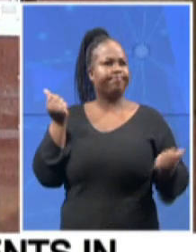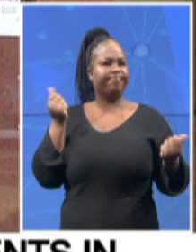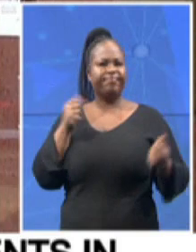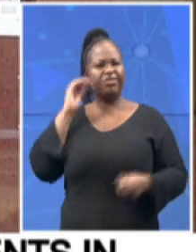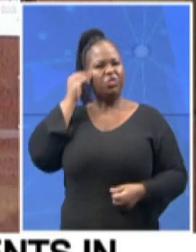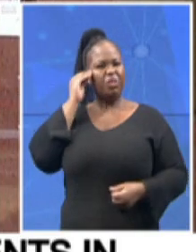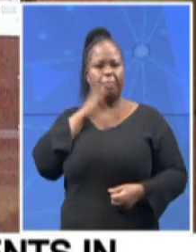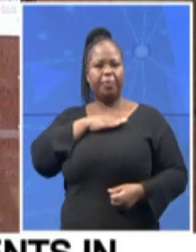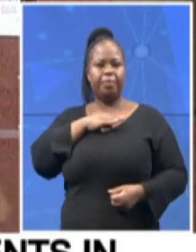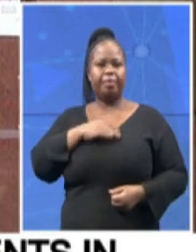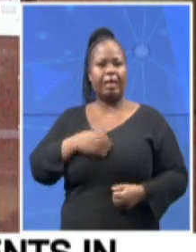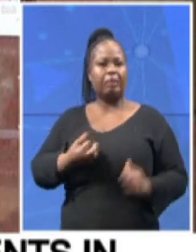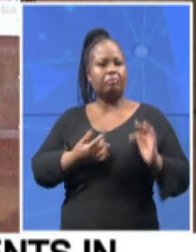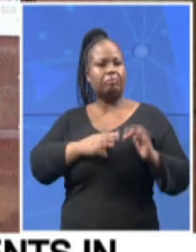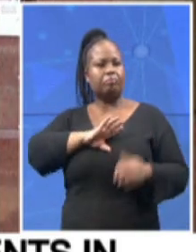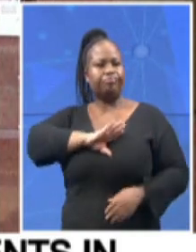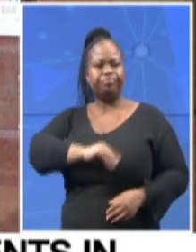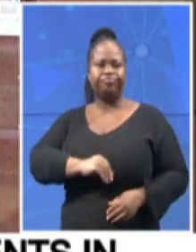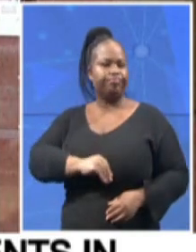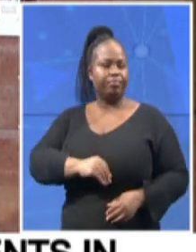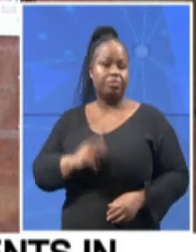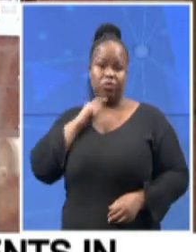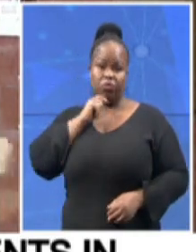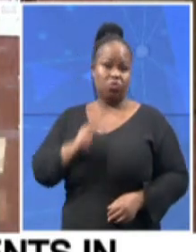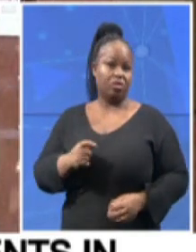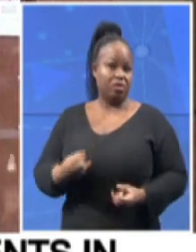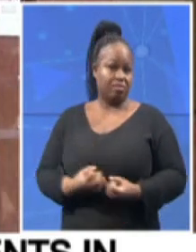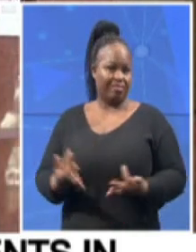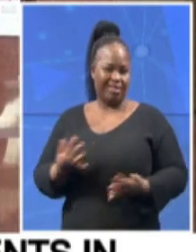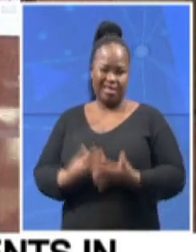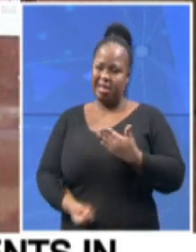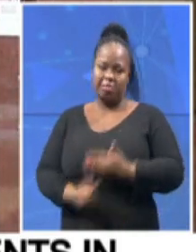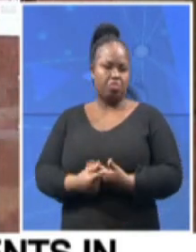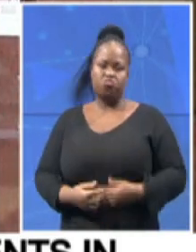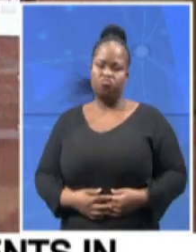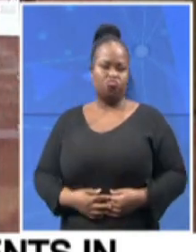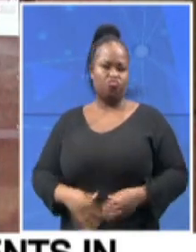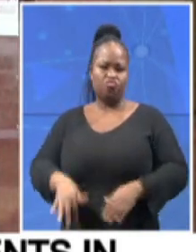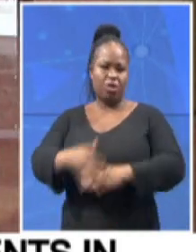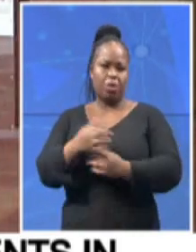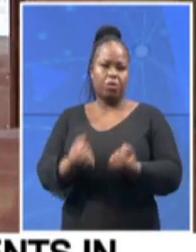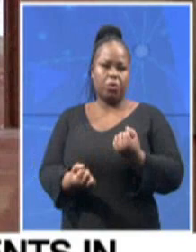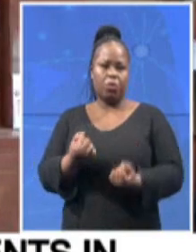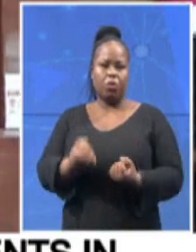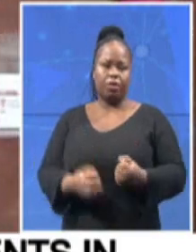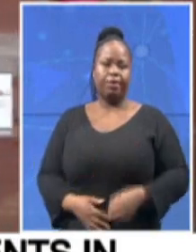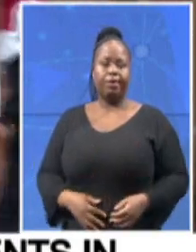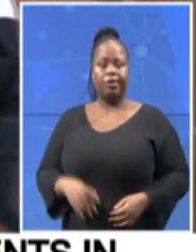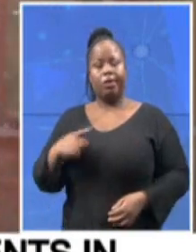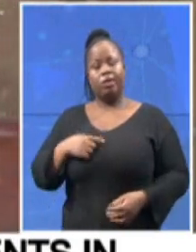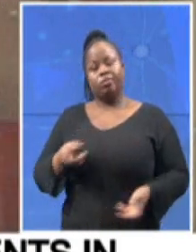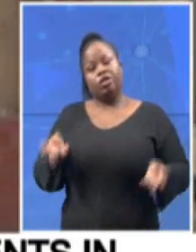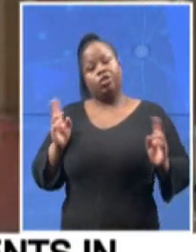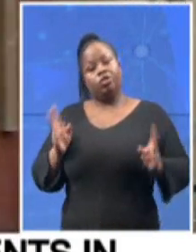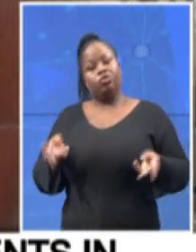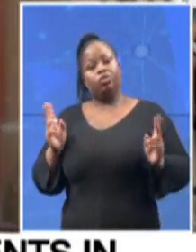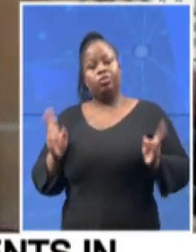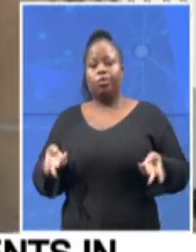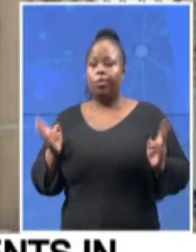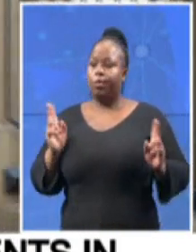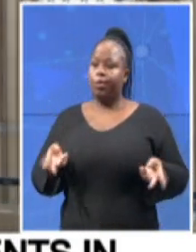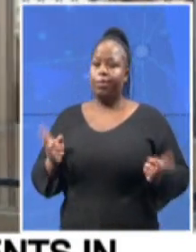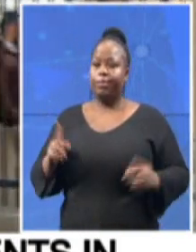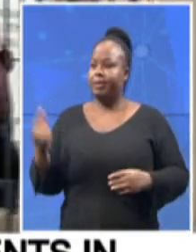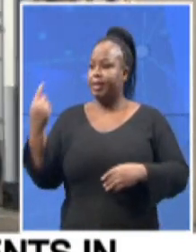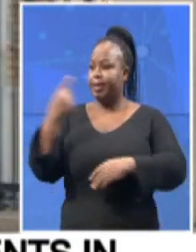waning over time. So I can tell you definitely there isn't much happening outside court. It's a plain, usual day that we would